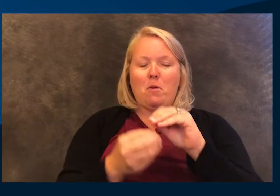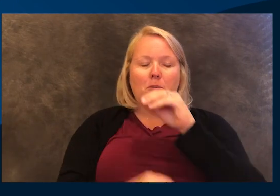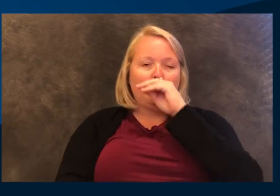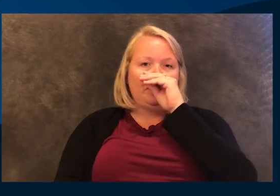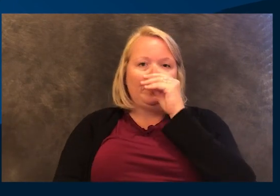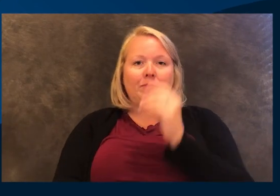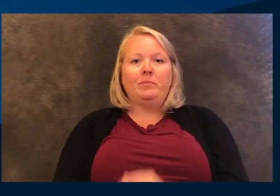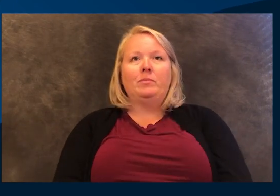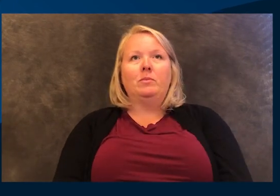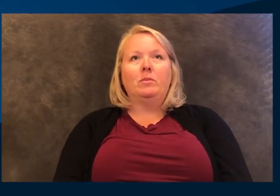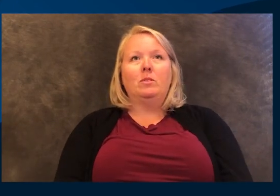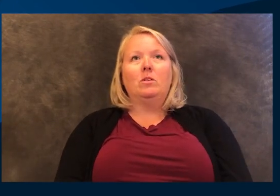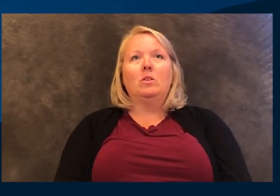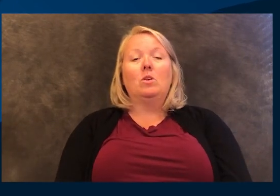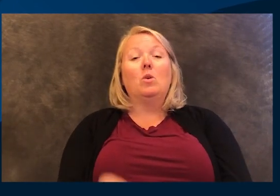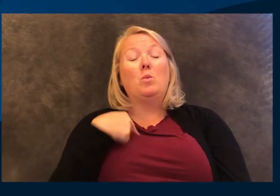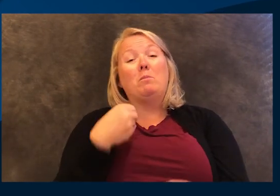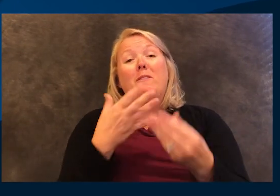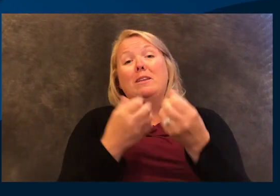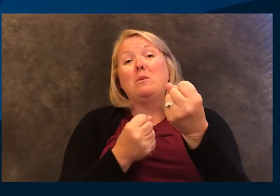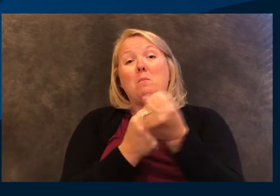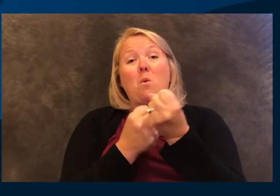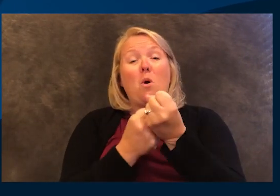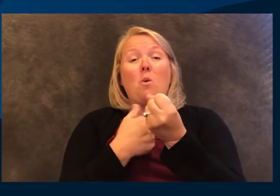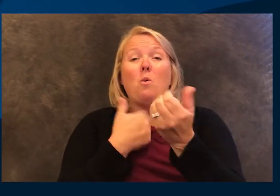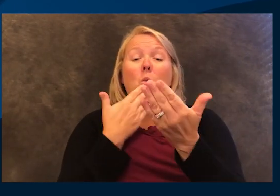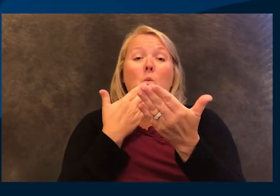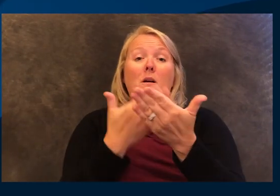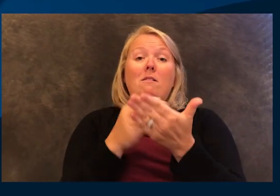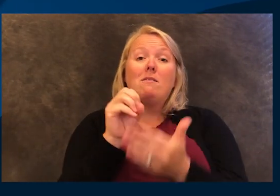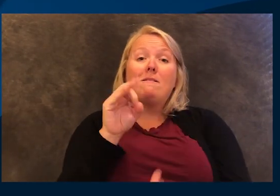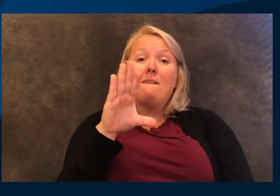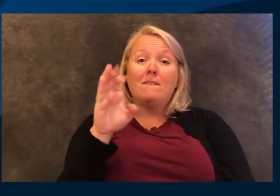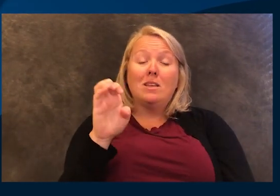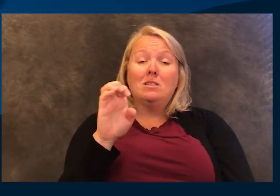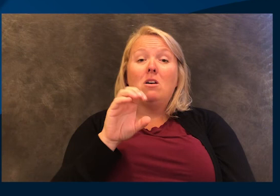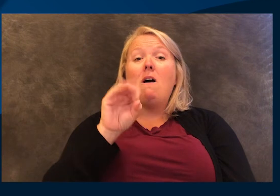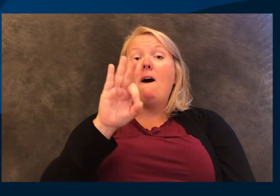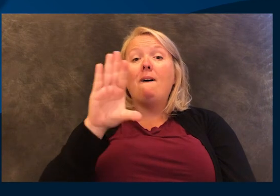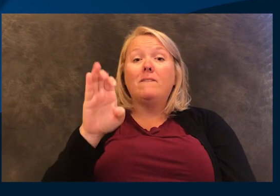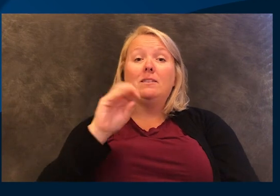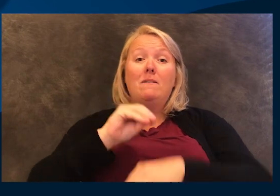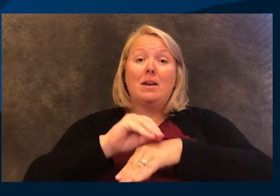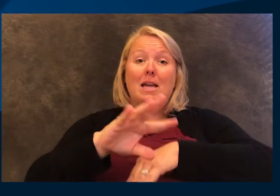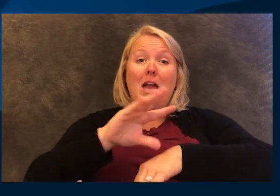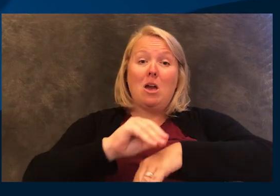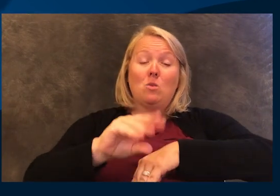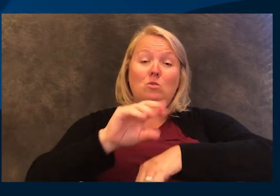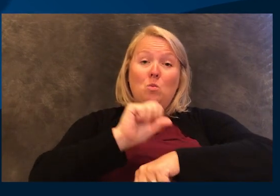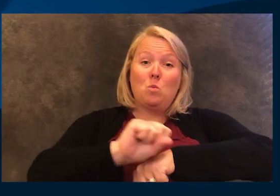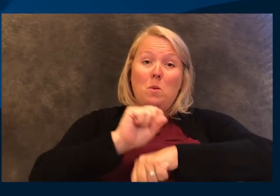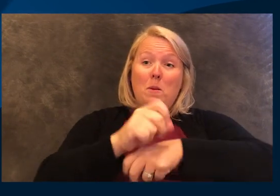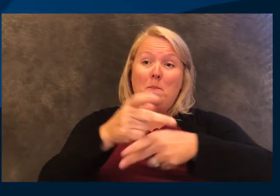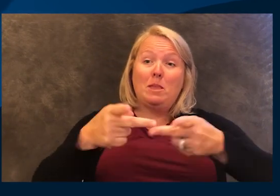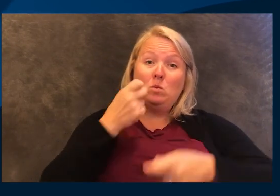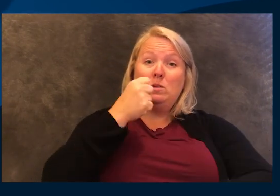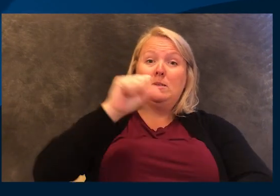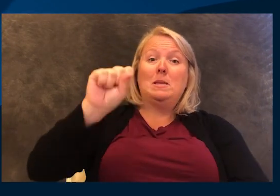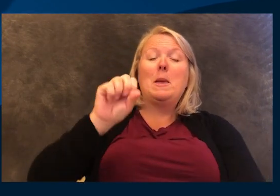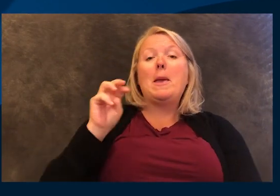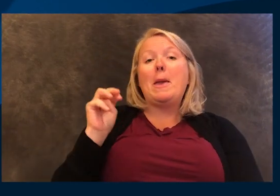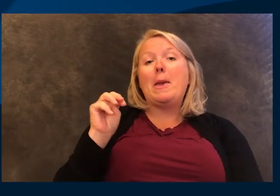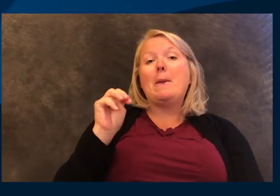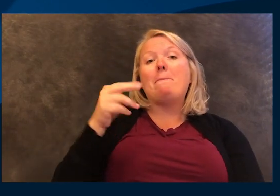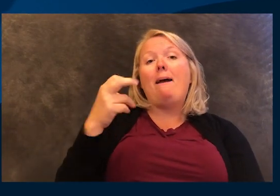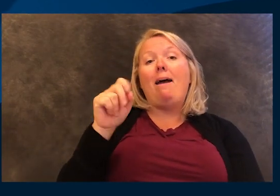provides support. We have our wellness office, our Office of Counseling and Workplace Resilience, mHealthy,